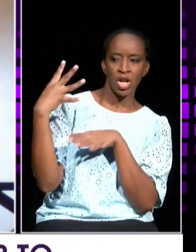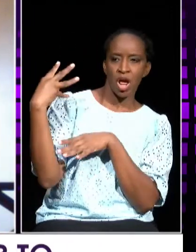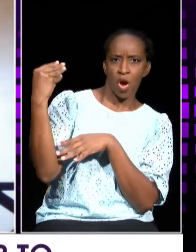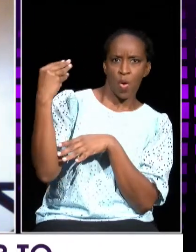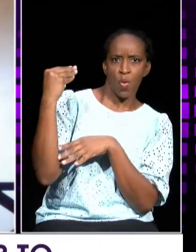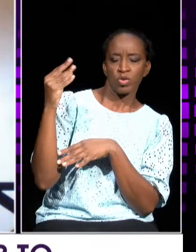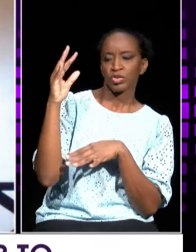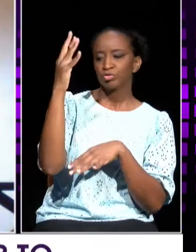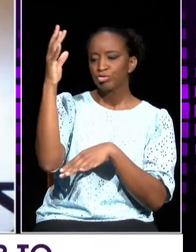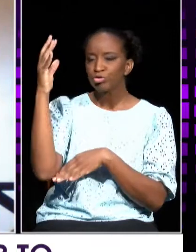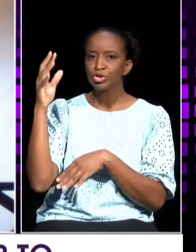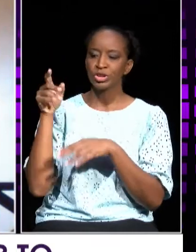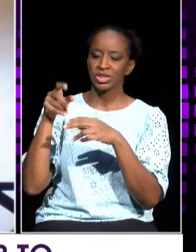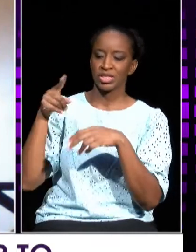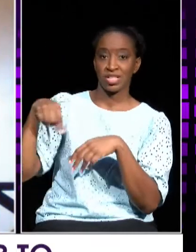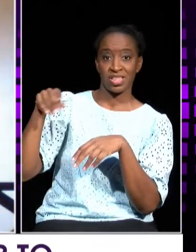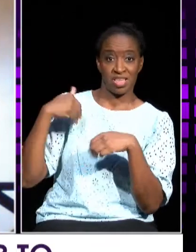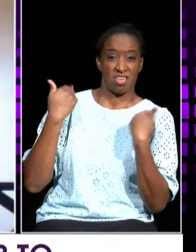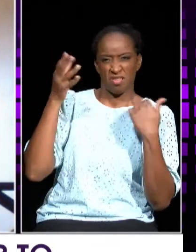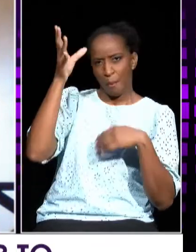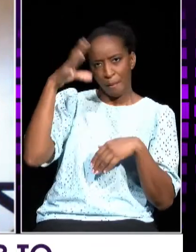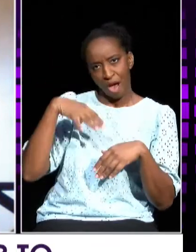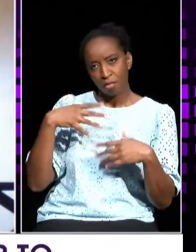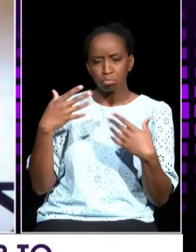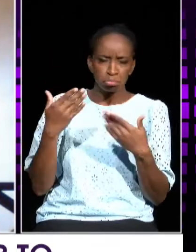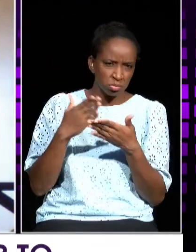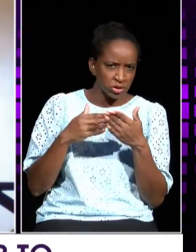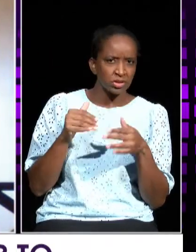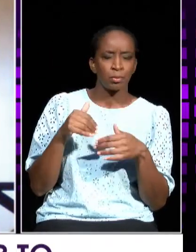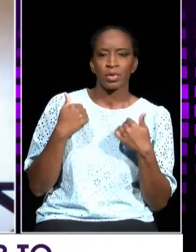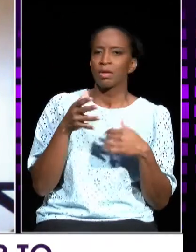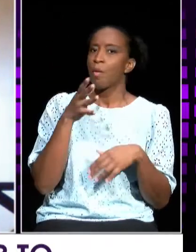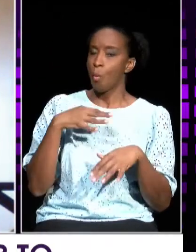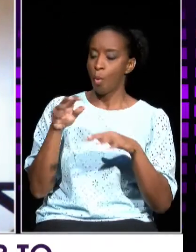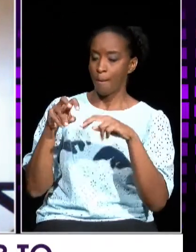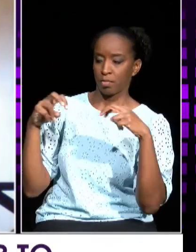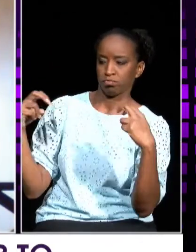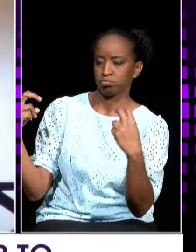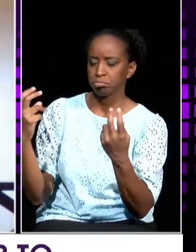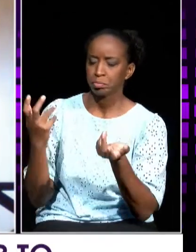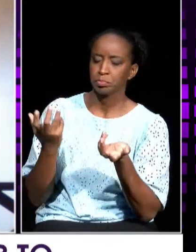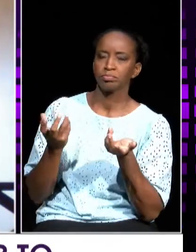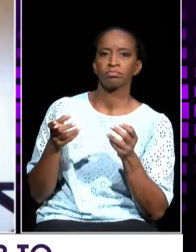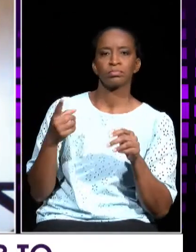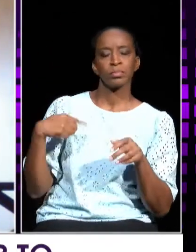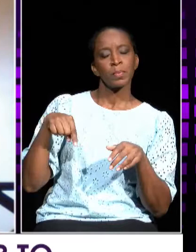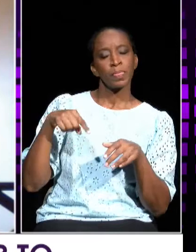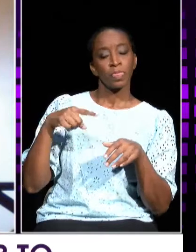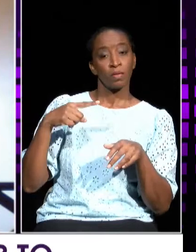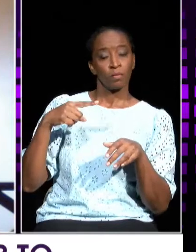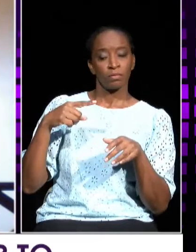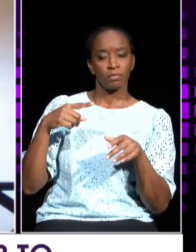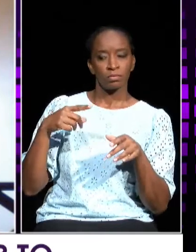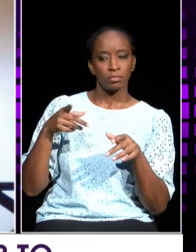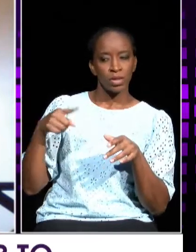And sometimes if you take the opportunity to speak to young people on the block, you realize how intelligent they are. Not only intelligent